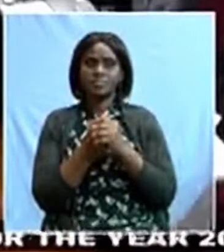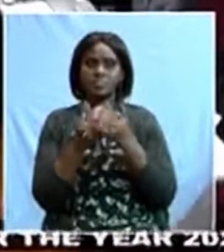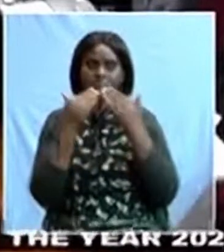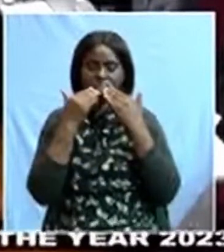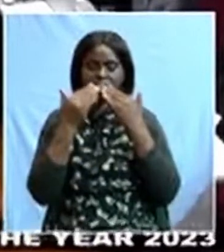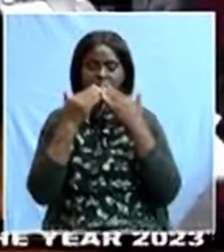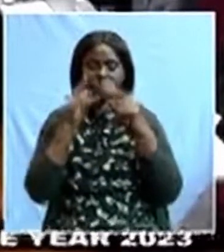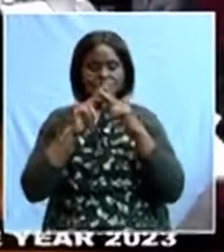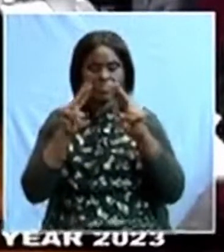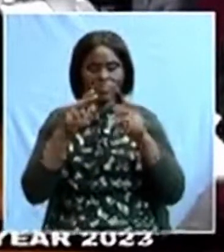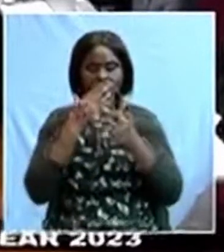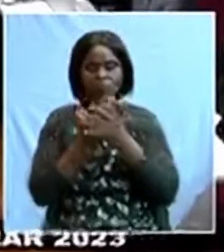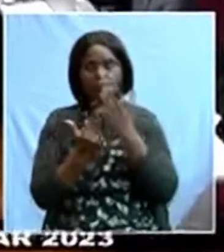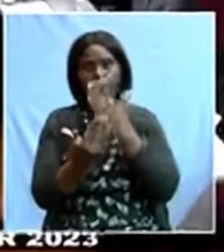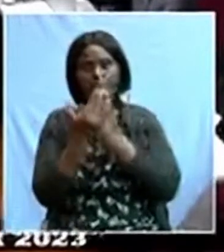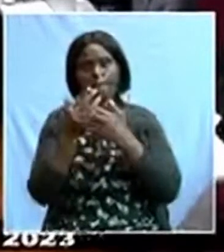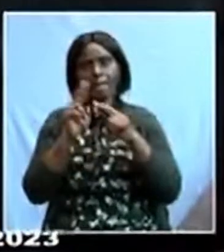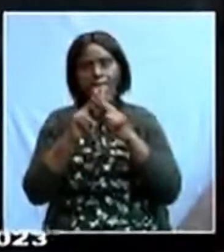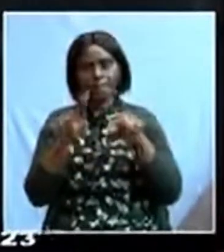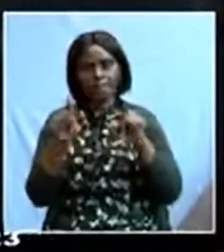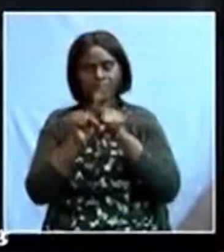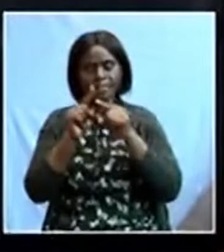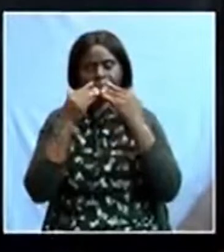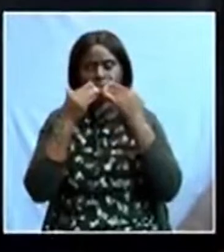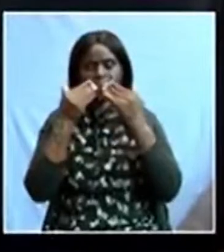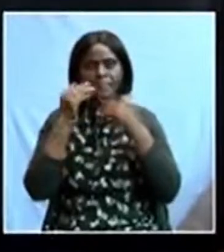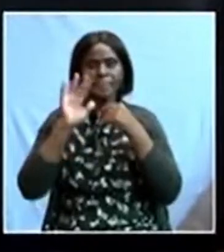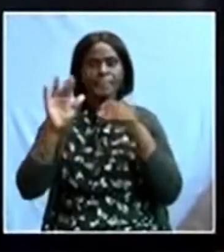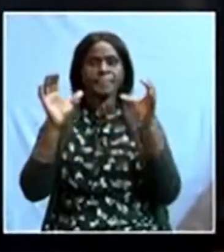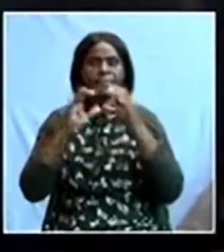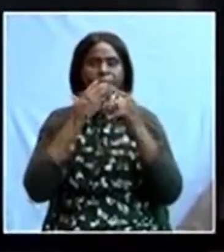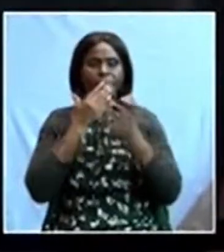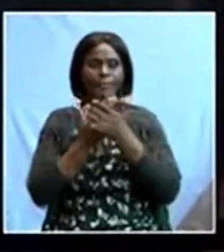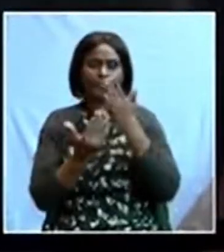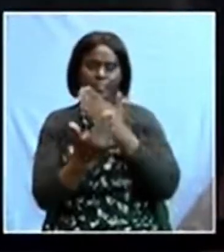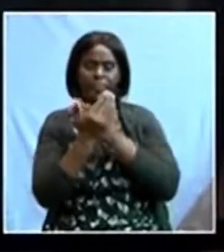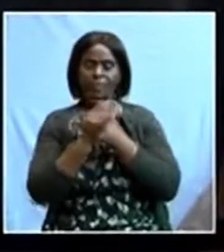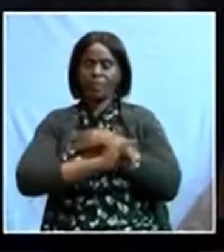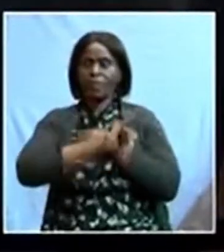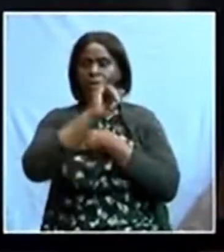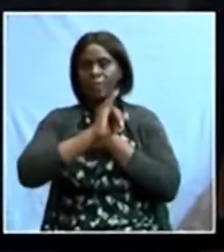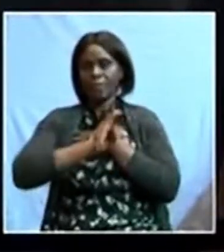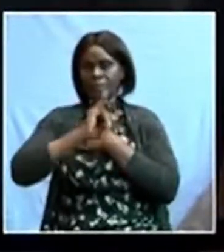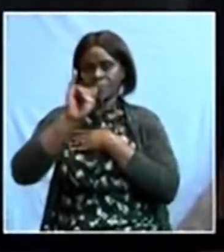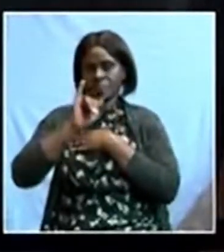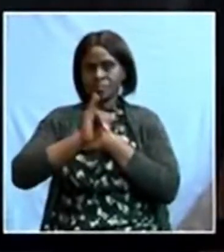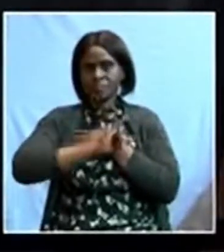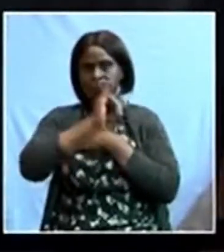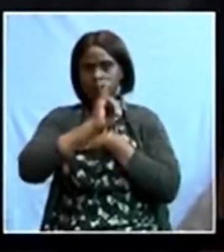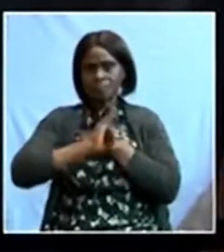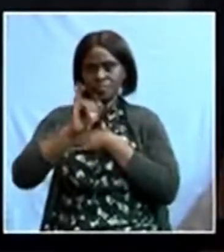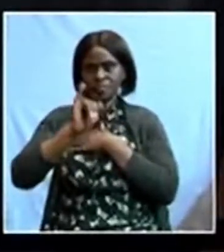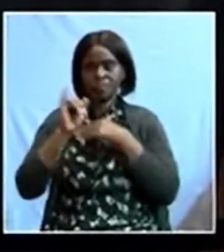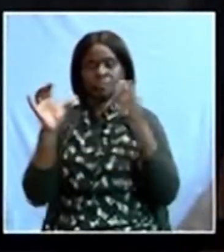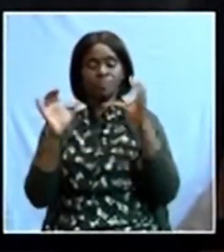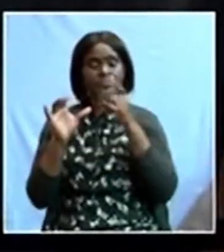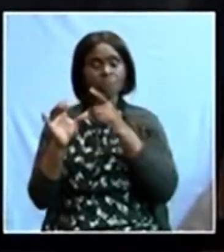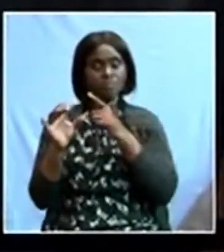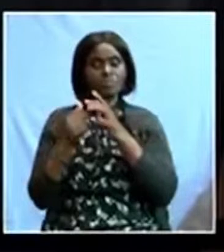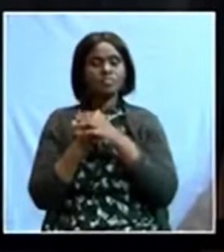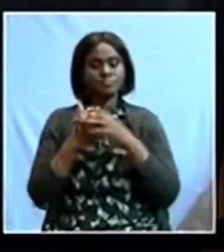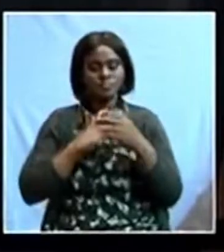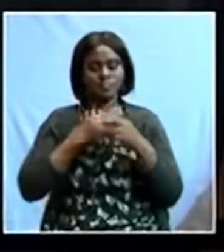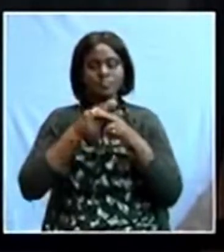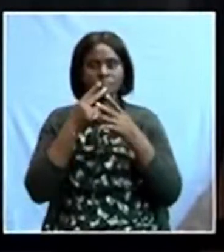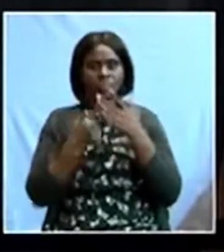Thank you, Chair. Good morning, Chair, and your committee. Good morning, Itezhi Town Council. My